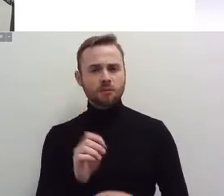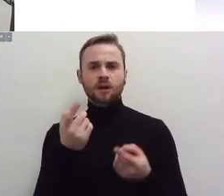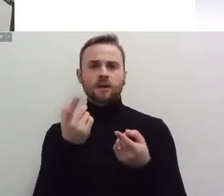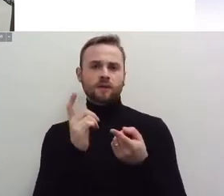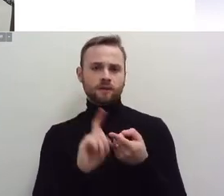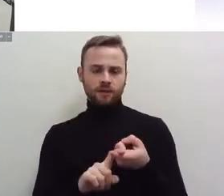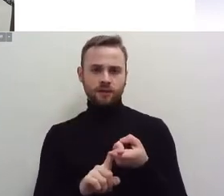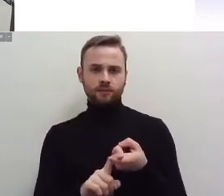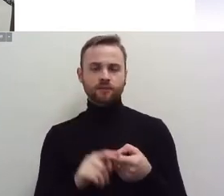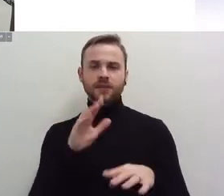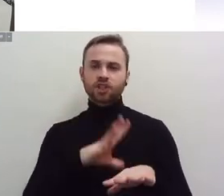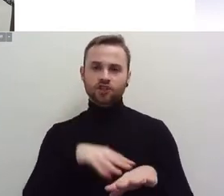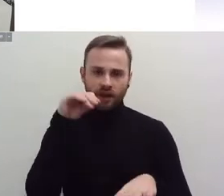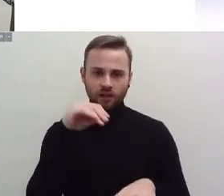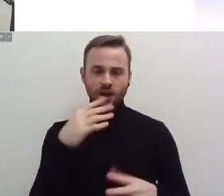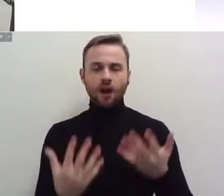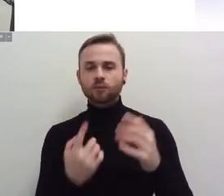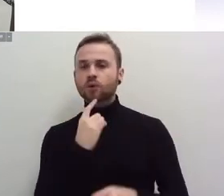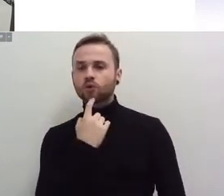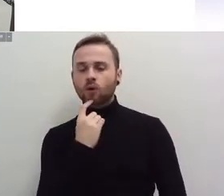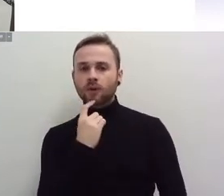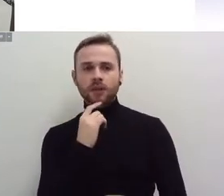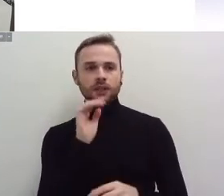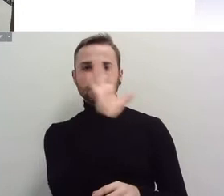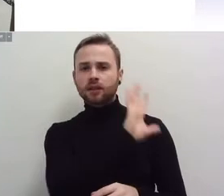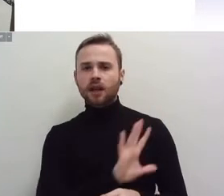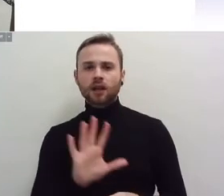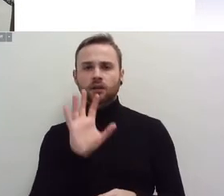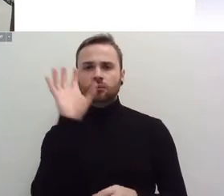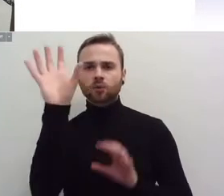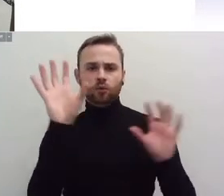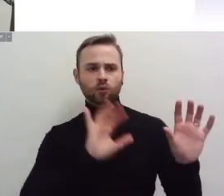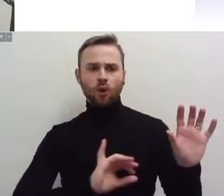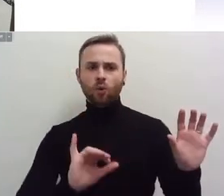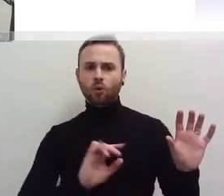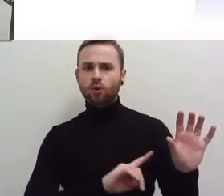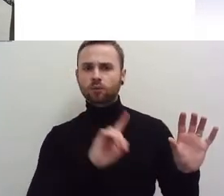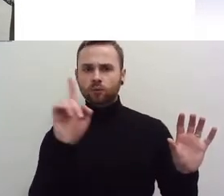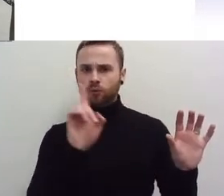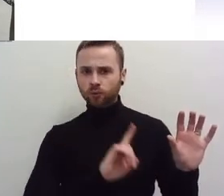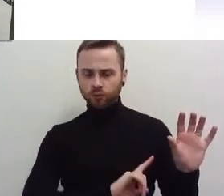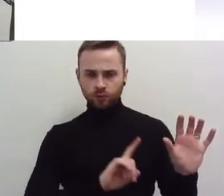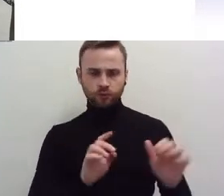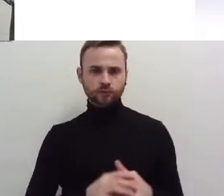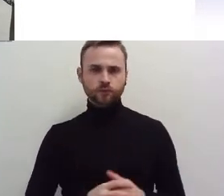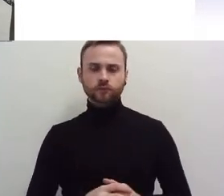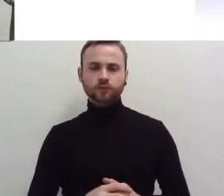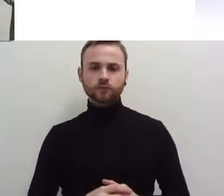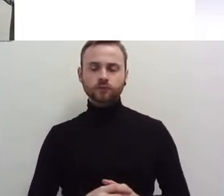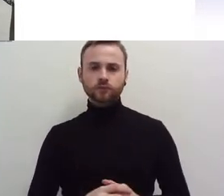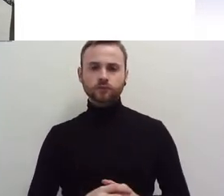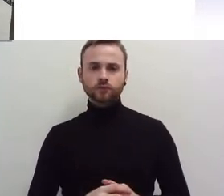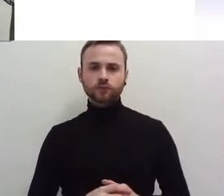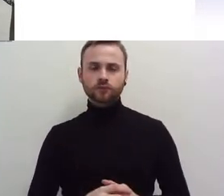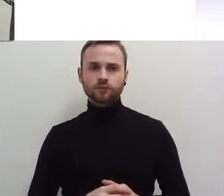We found that there is a lack of early intervention. So we are too much focused on what we need to do when things have gone really